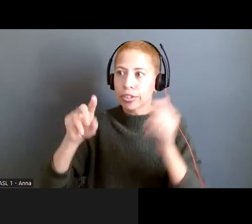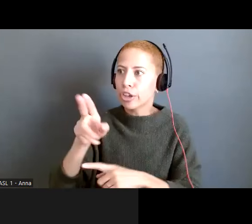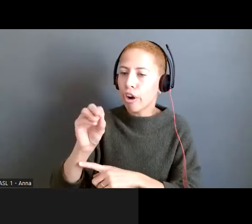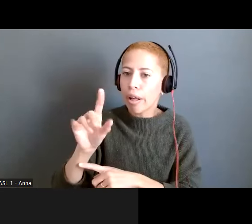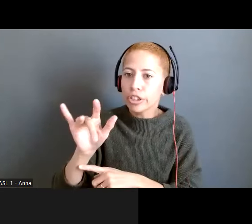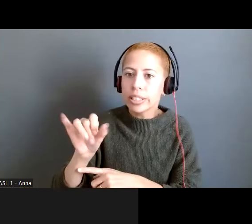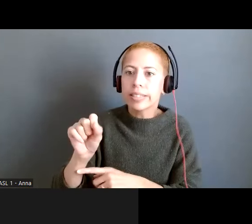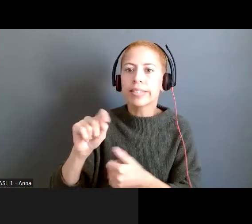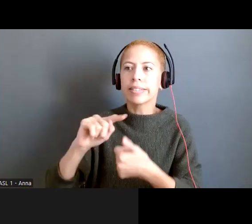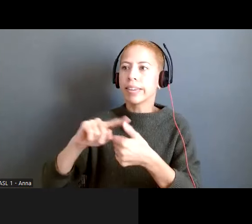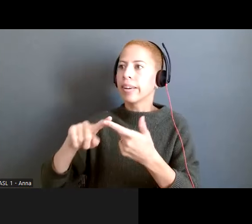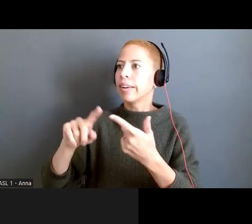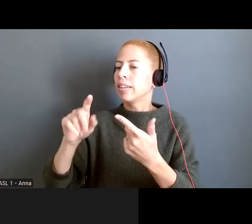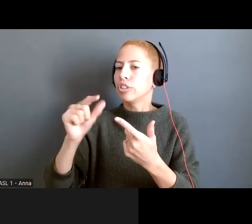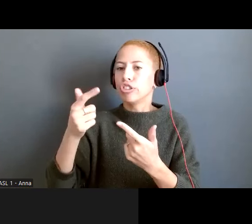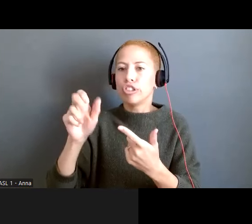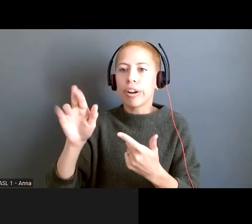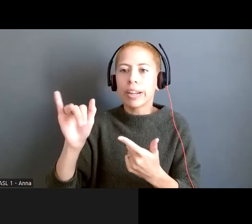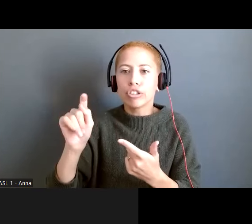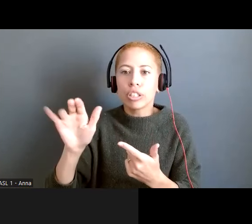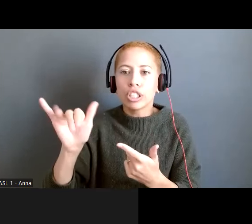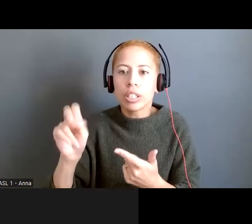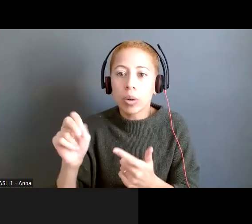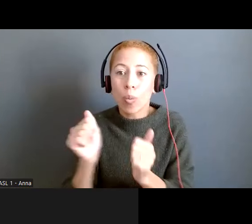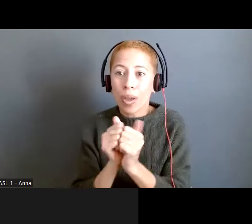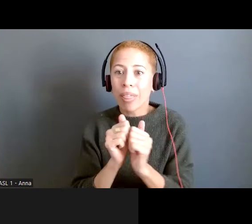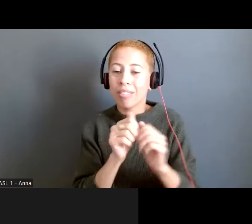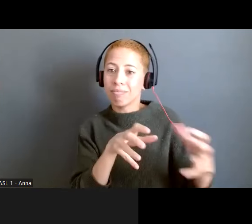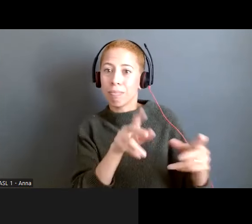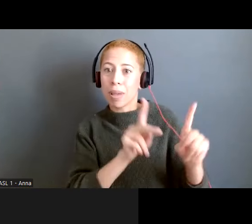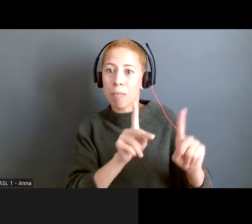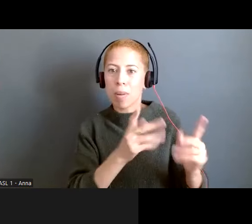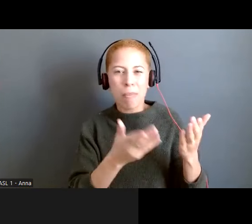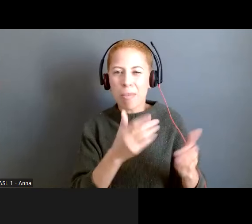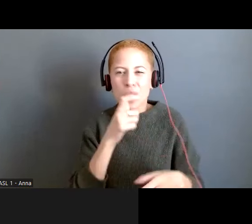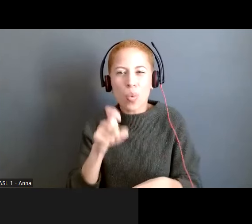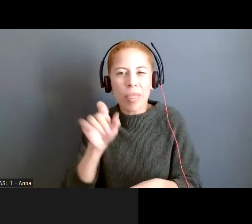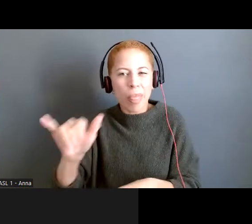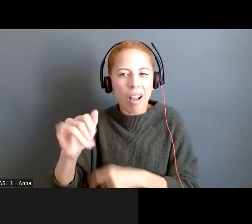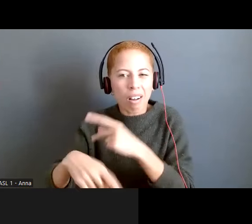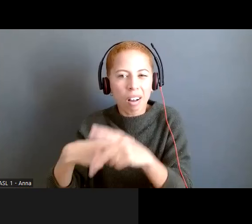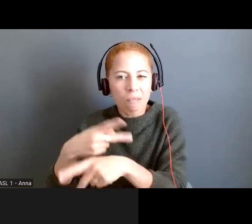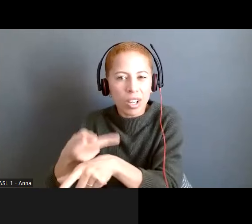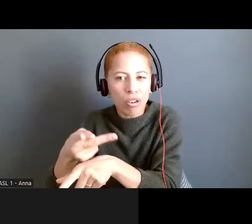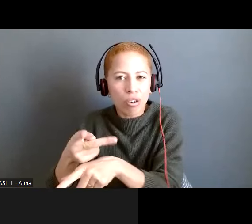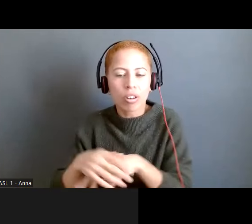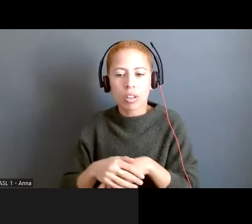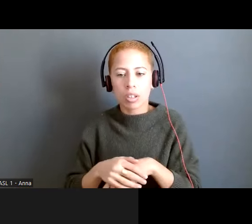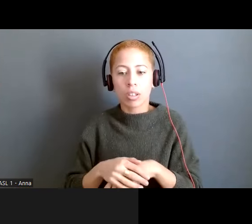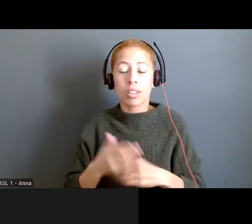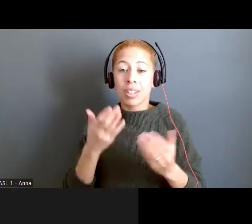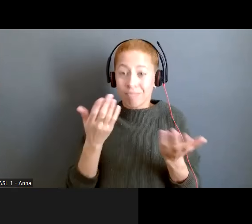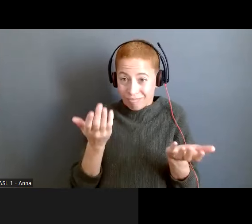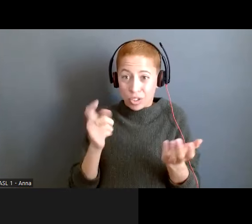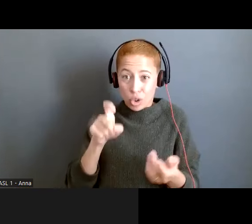geriatricians with people who don't necessarily need to be there. So can other models be developed such as Redispec, actually, which